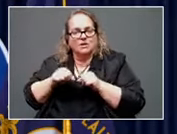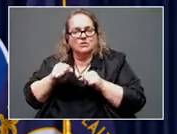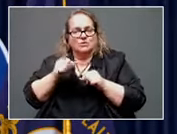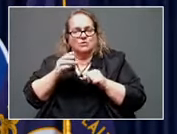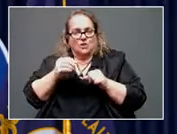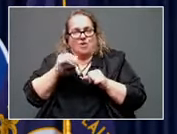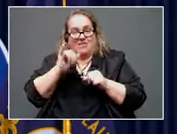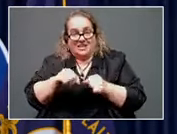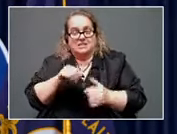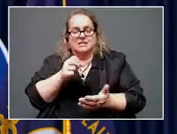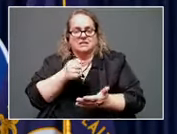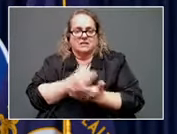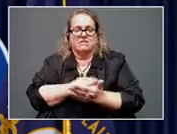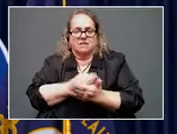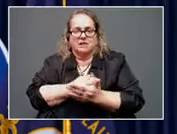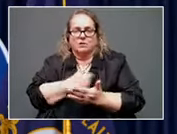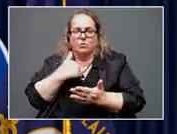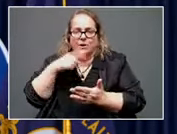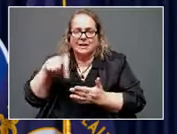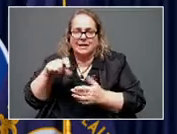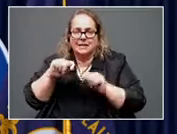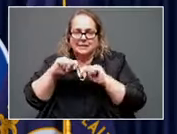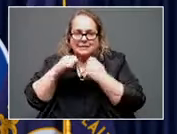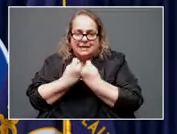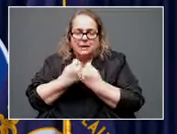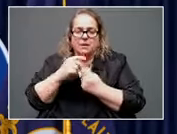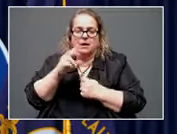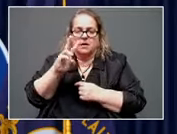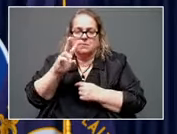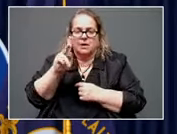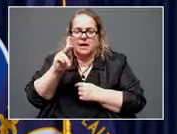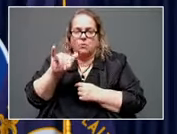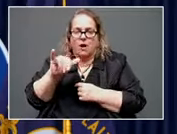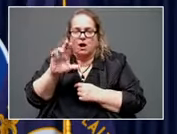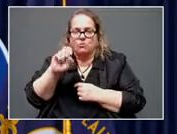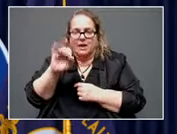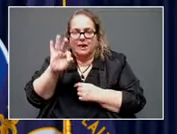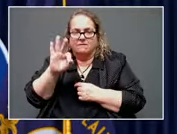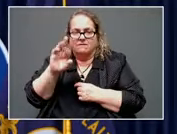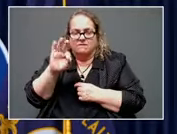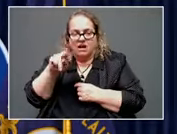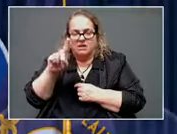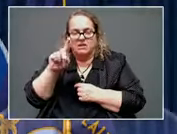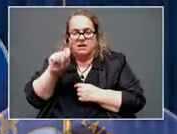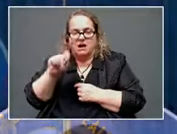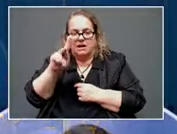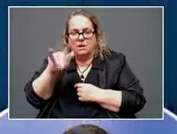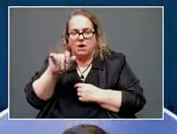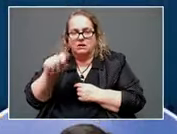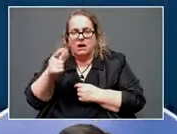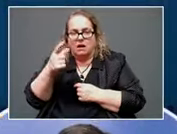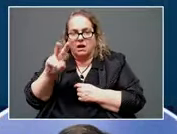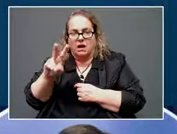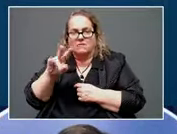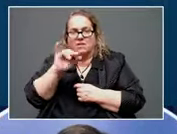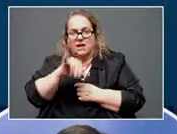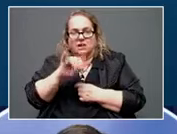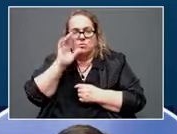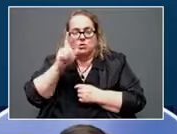fund, Team WKY Relief Fund.ky.gov, that's truly going to be the